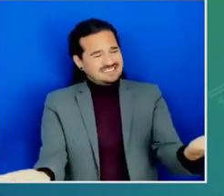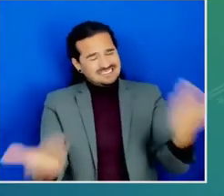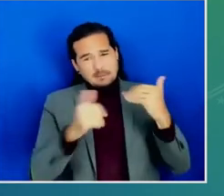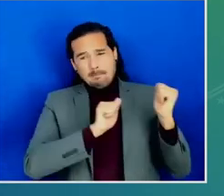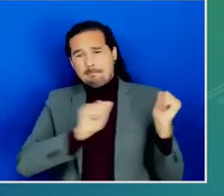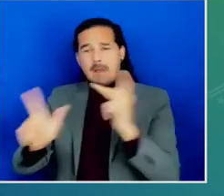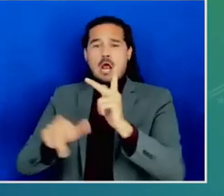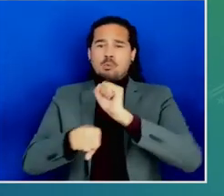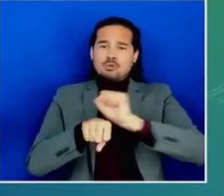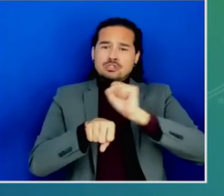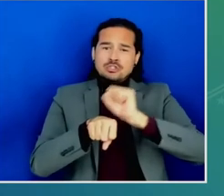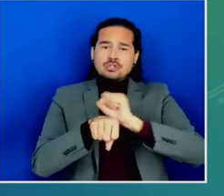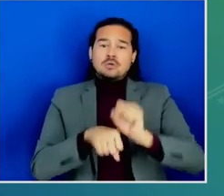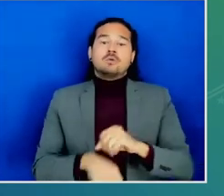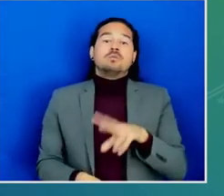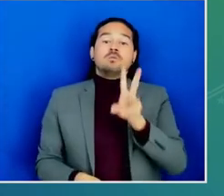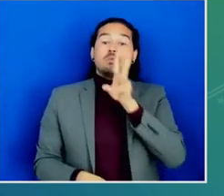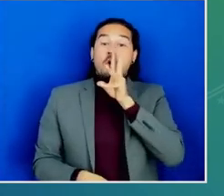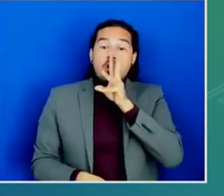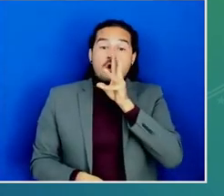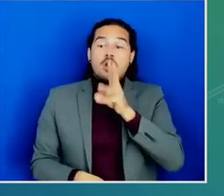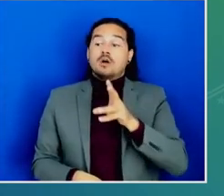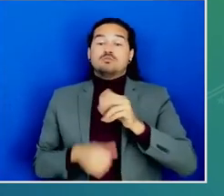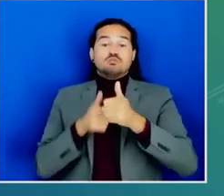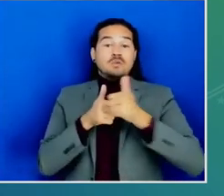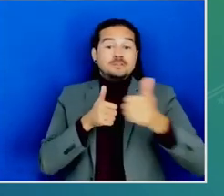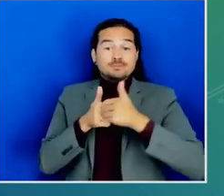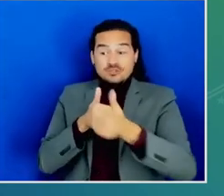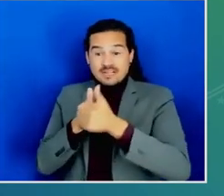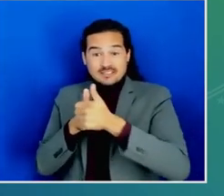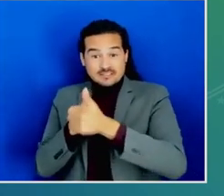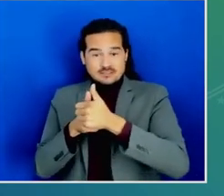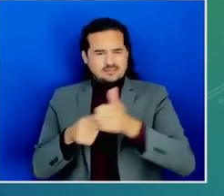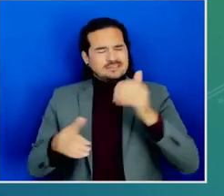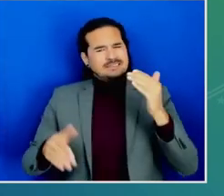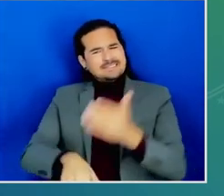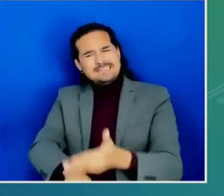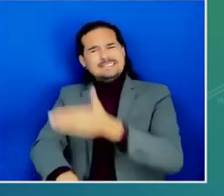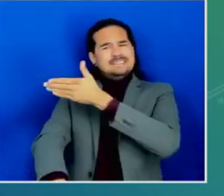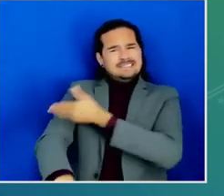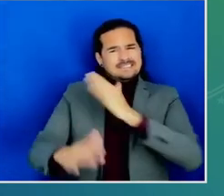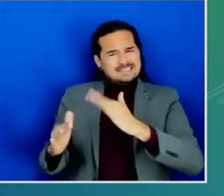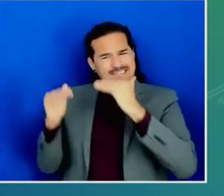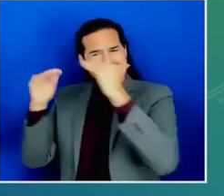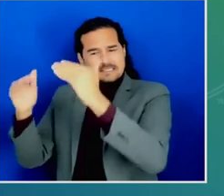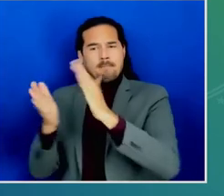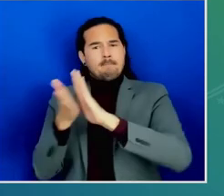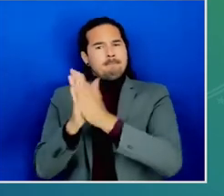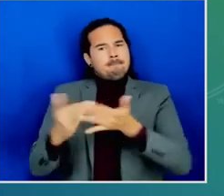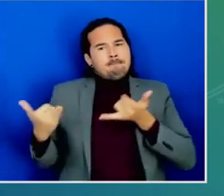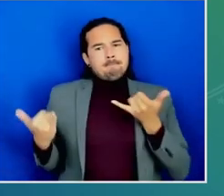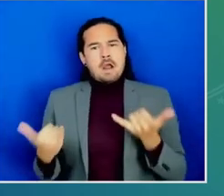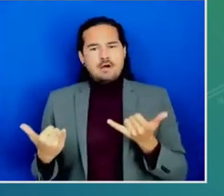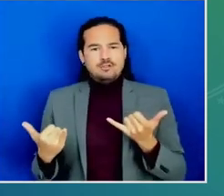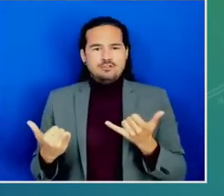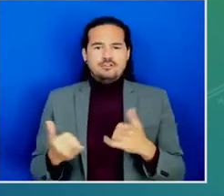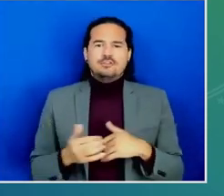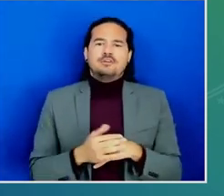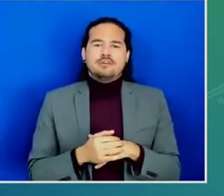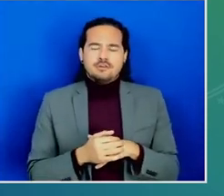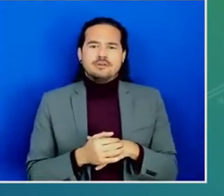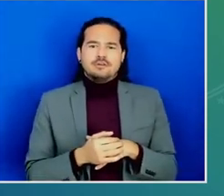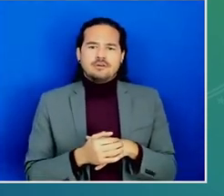modernizing water, transportation, and energy infrastructure to withstand the impacts of extreme weather. When we think about